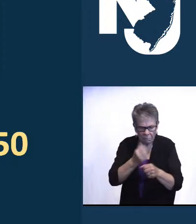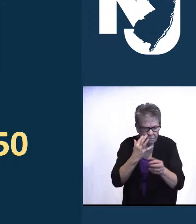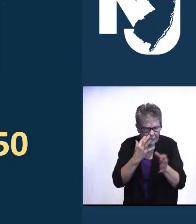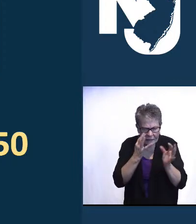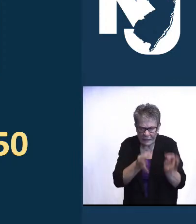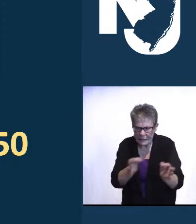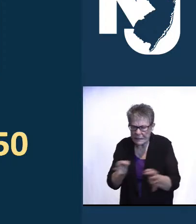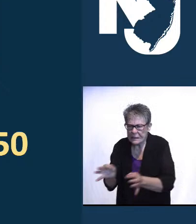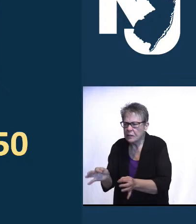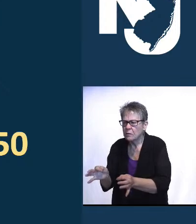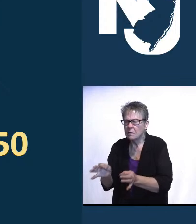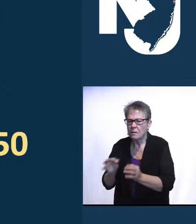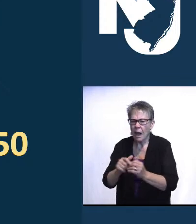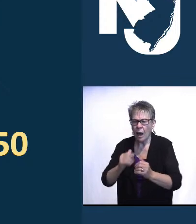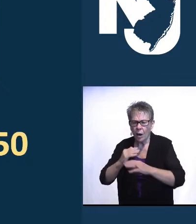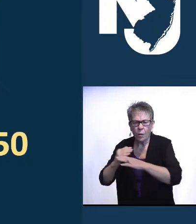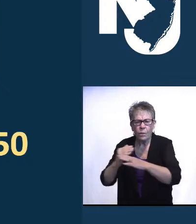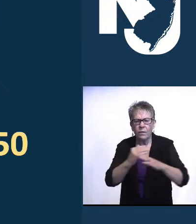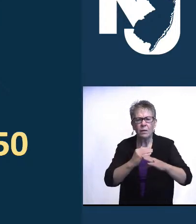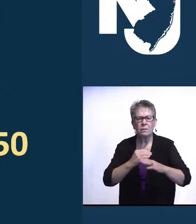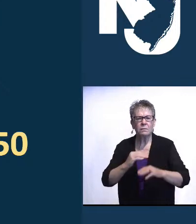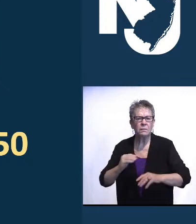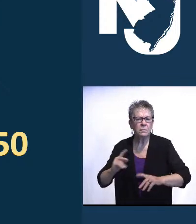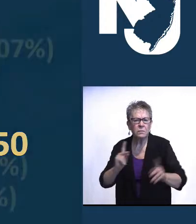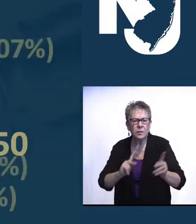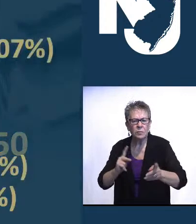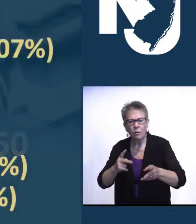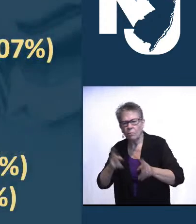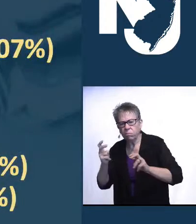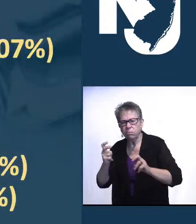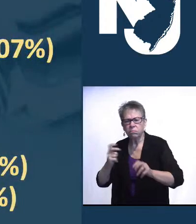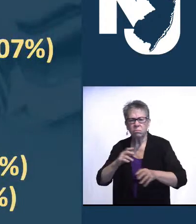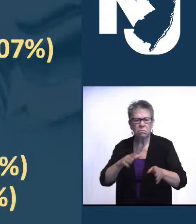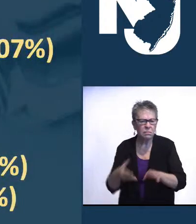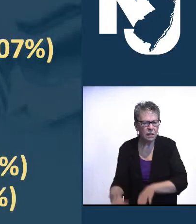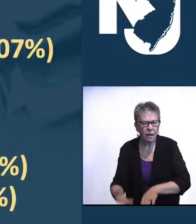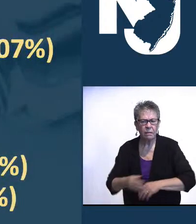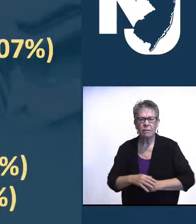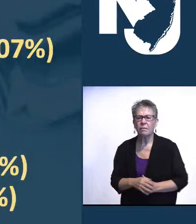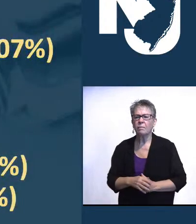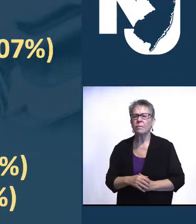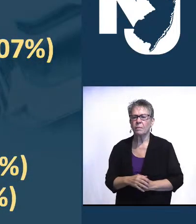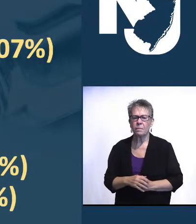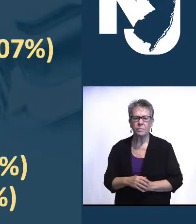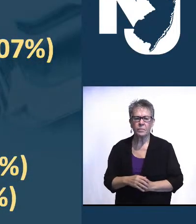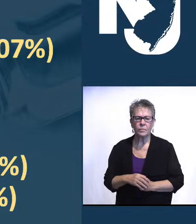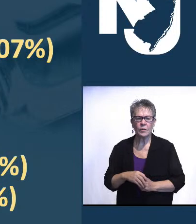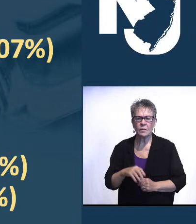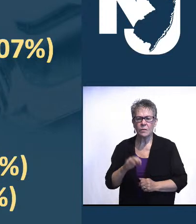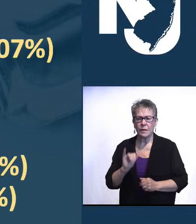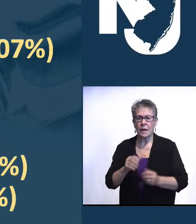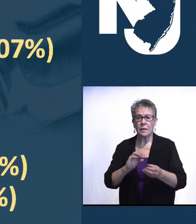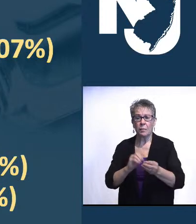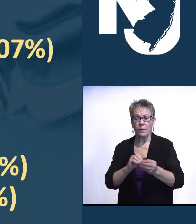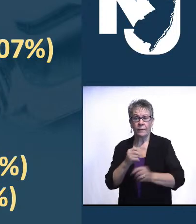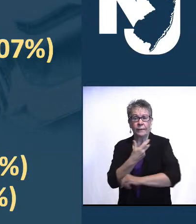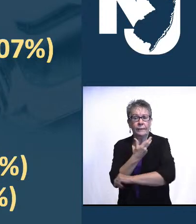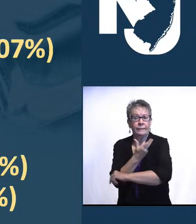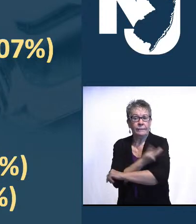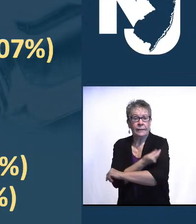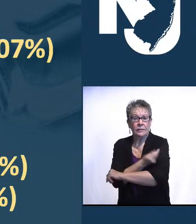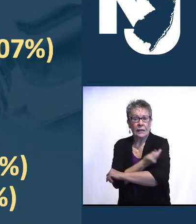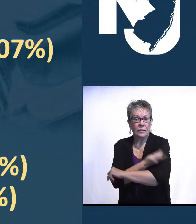overwhelmingly from recent times. Finally, in terms of numbers, here are this morning's vaccination numbers, which, as I mentioned,